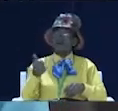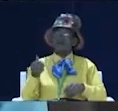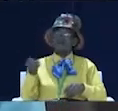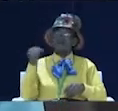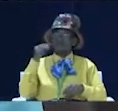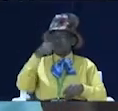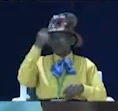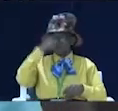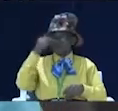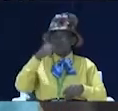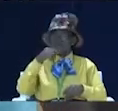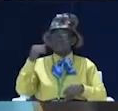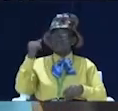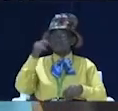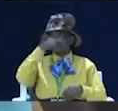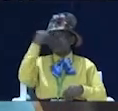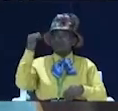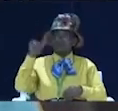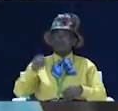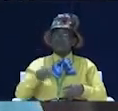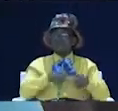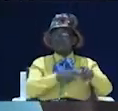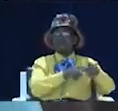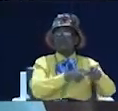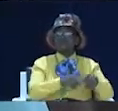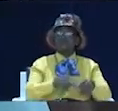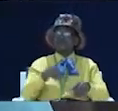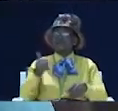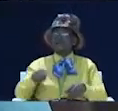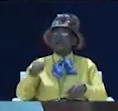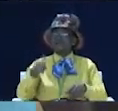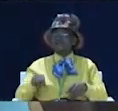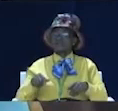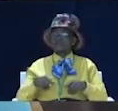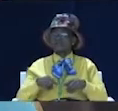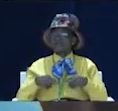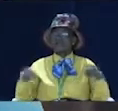Any enemy against you this year that fails to run,